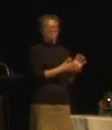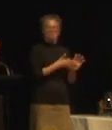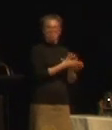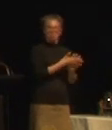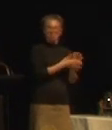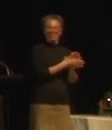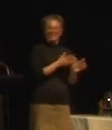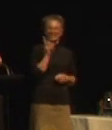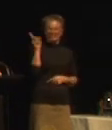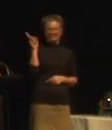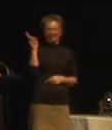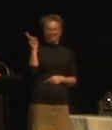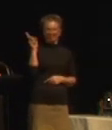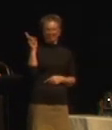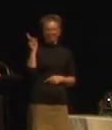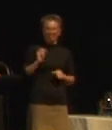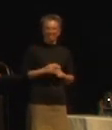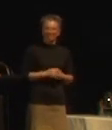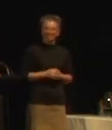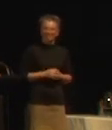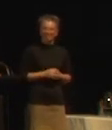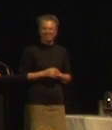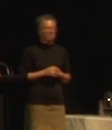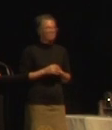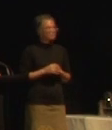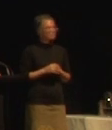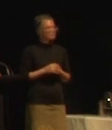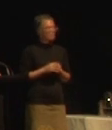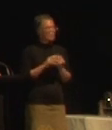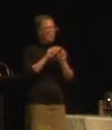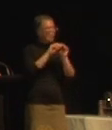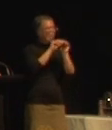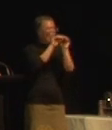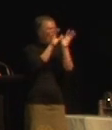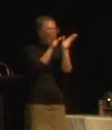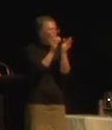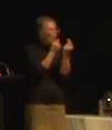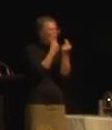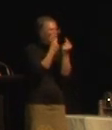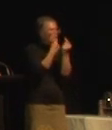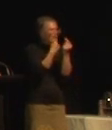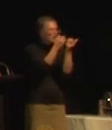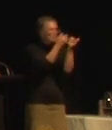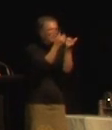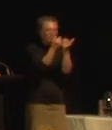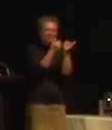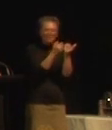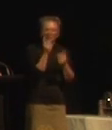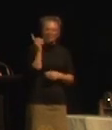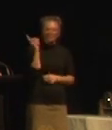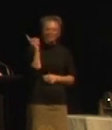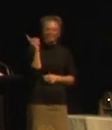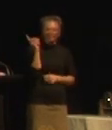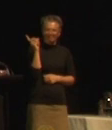every single piece of information, every atom, every datum is described separately as a triple, subject,